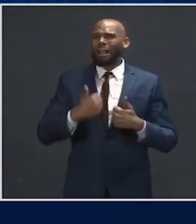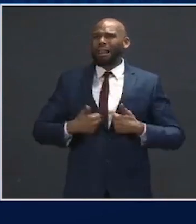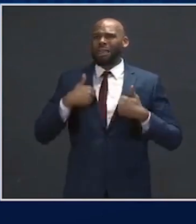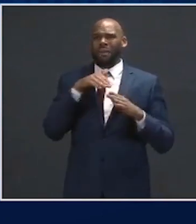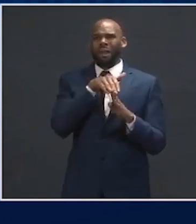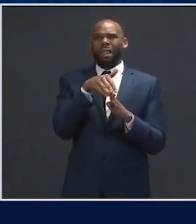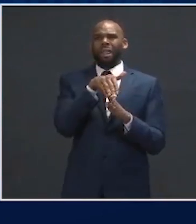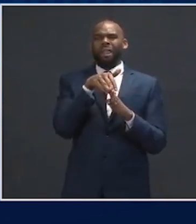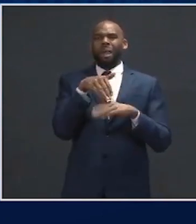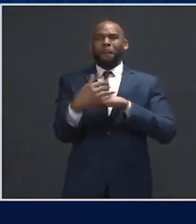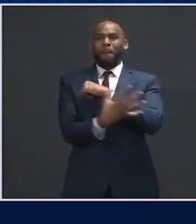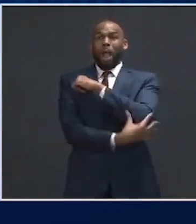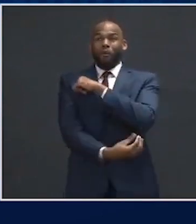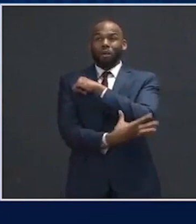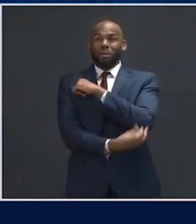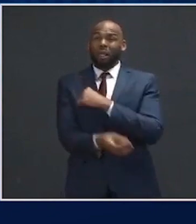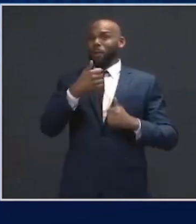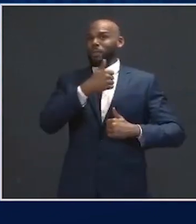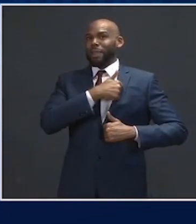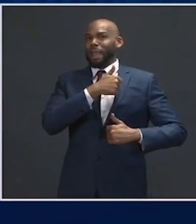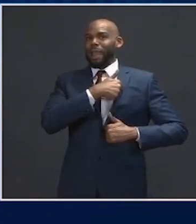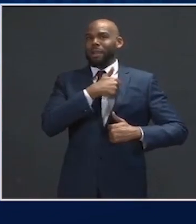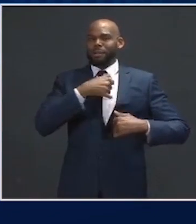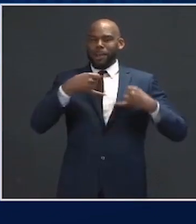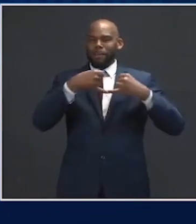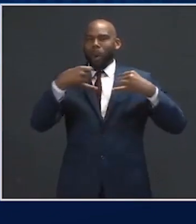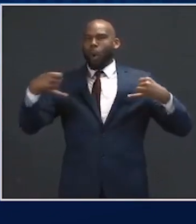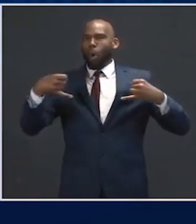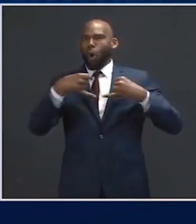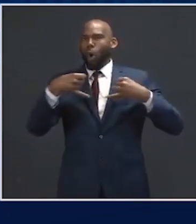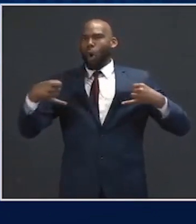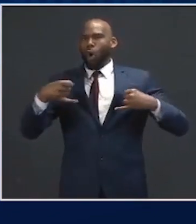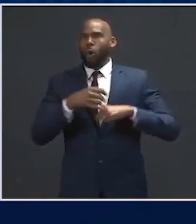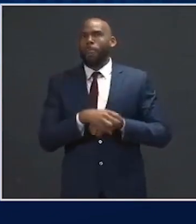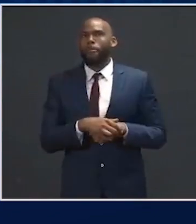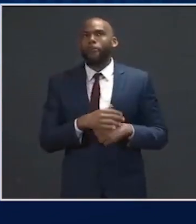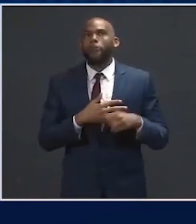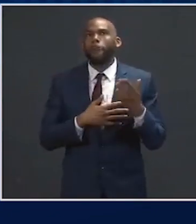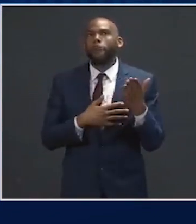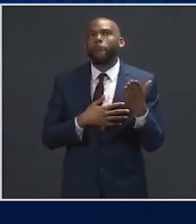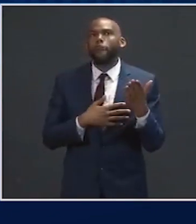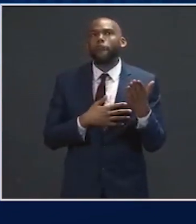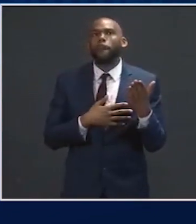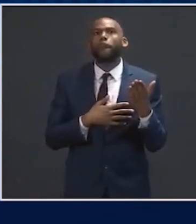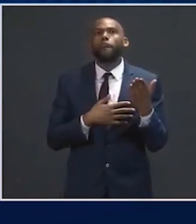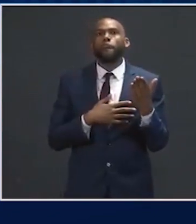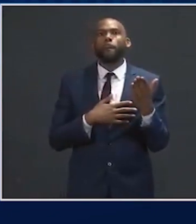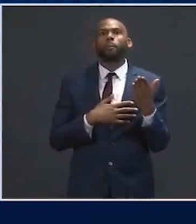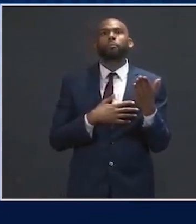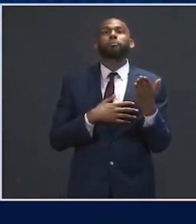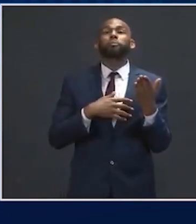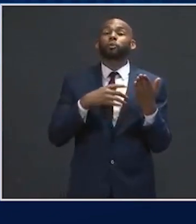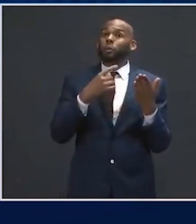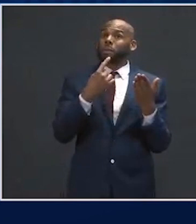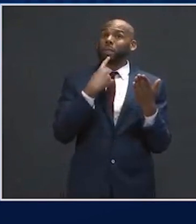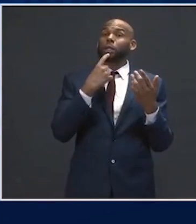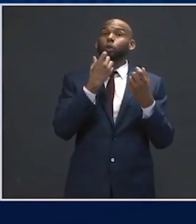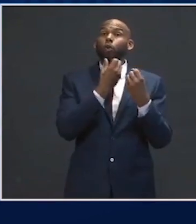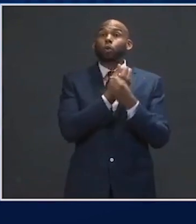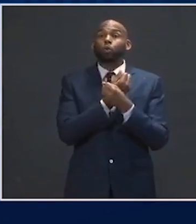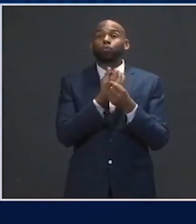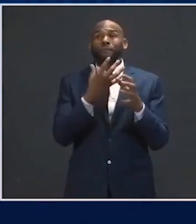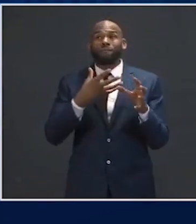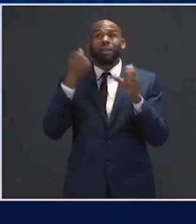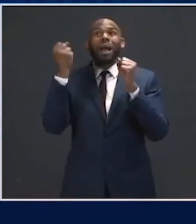that's right, and that's something that should happen. And then you mentioned the sort of goal of opening up schools swiftly and safely. Mm-hmm. Could you help